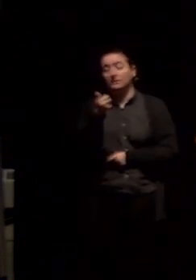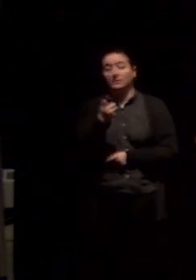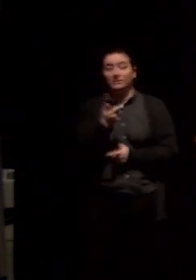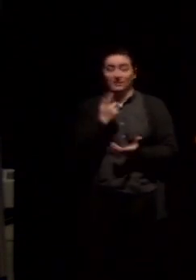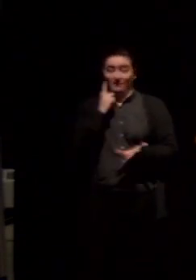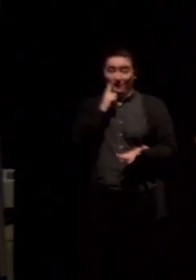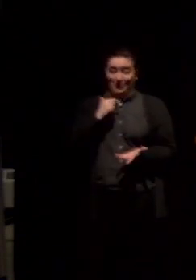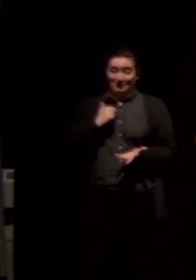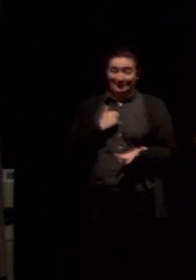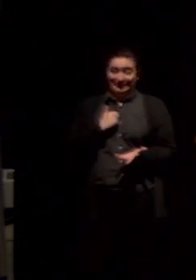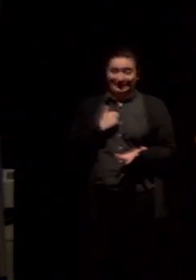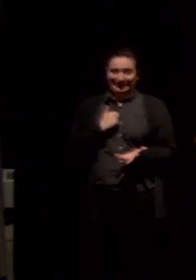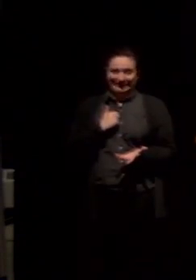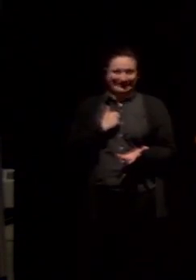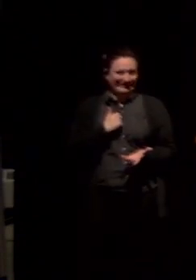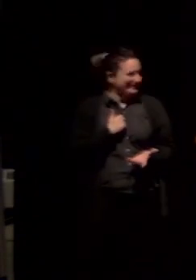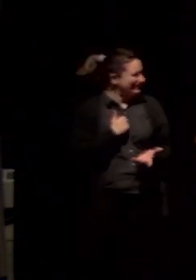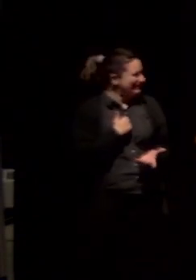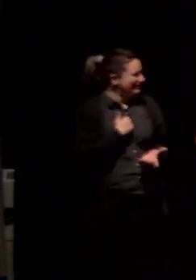there's a